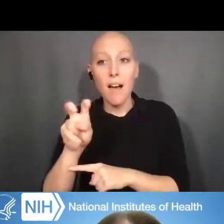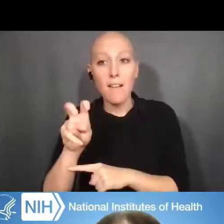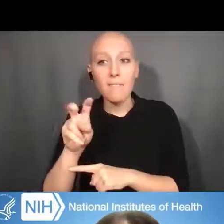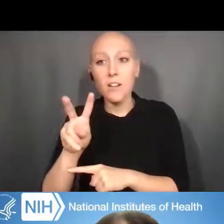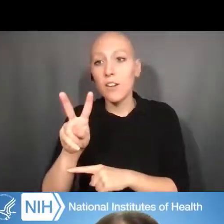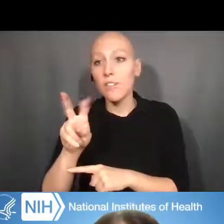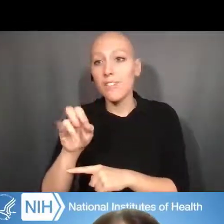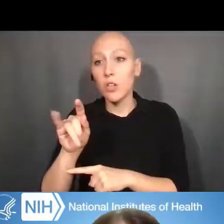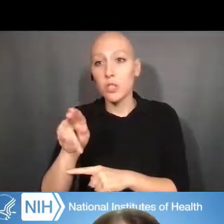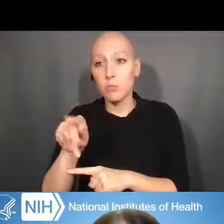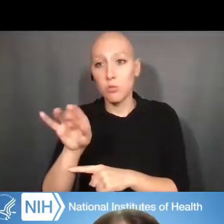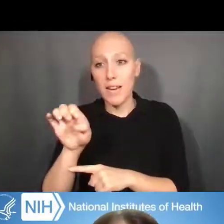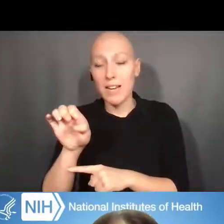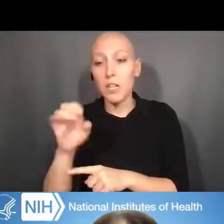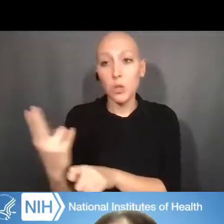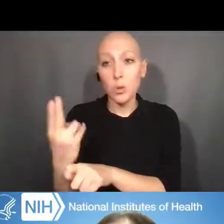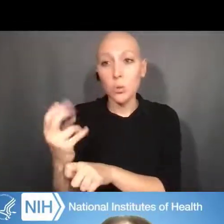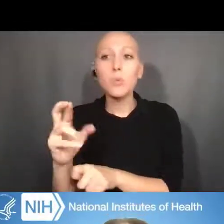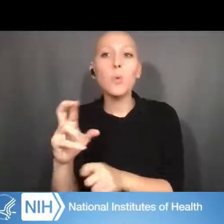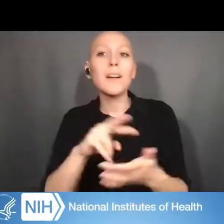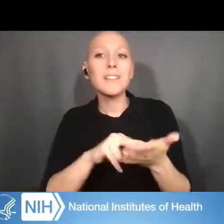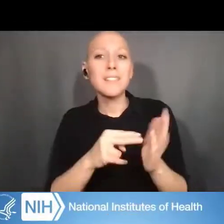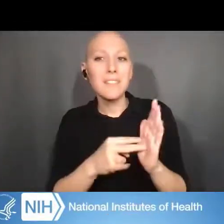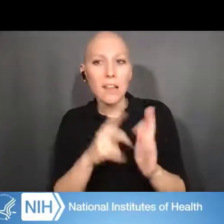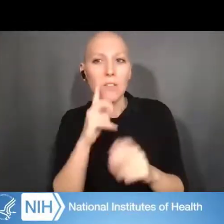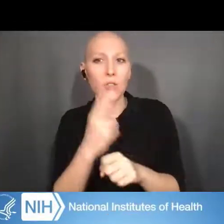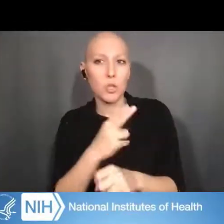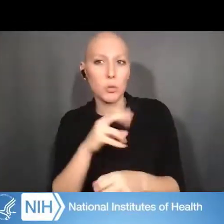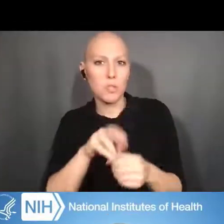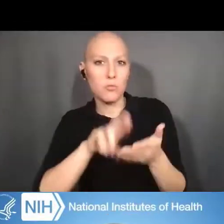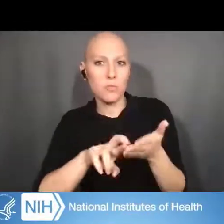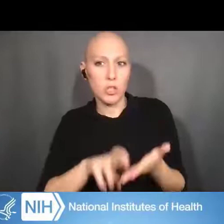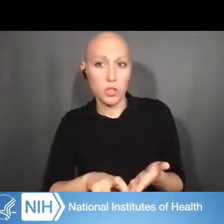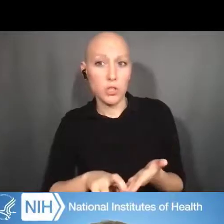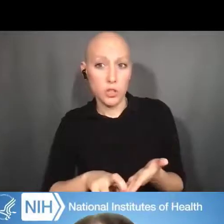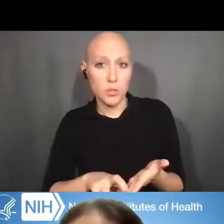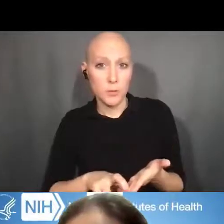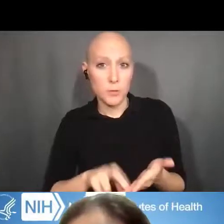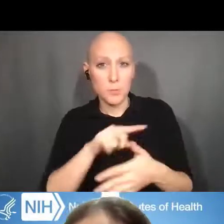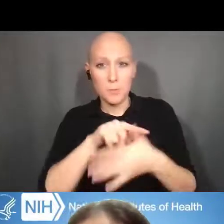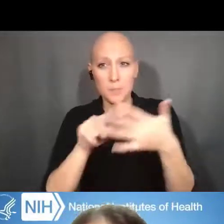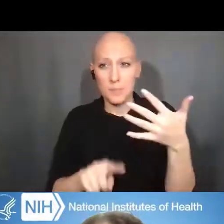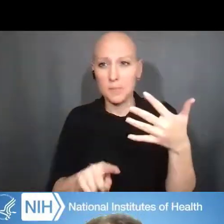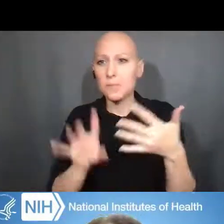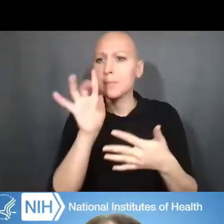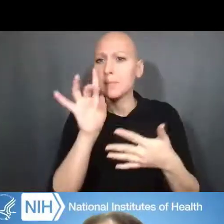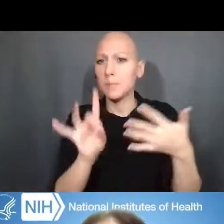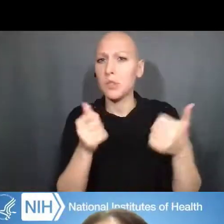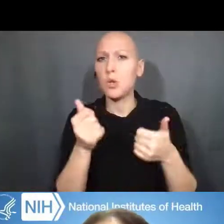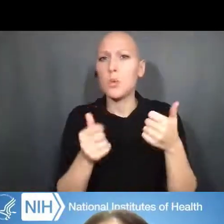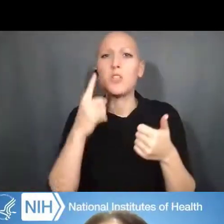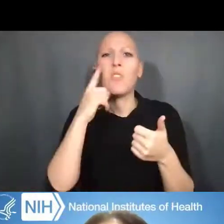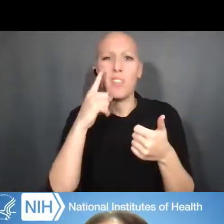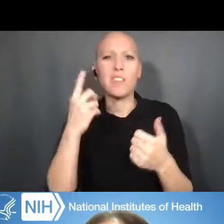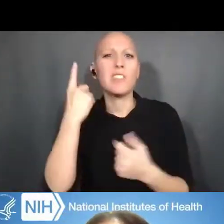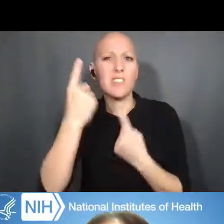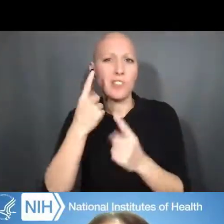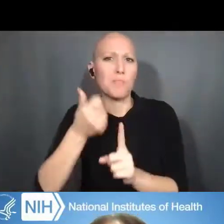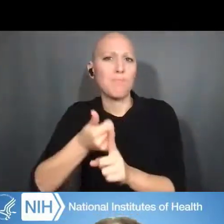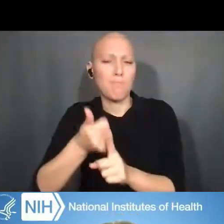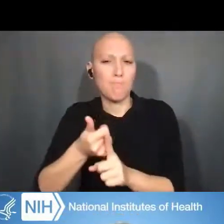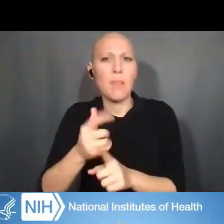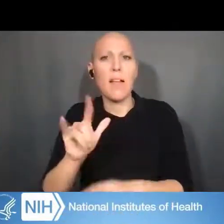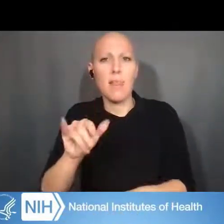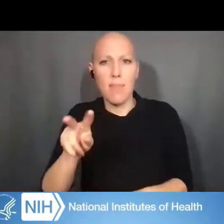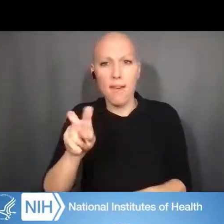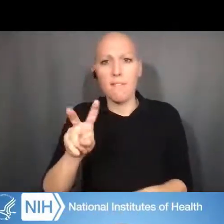or intended for use in research. I'll give you about a minute to think about this and see